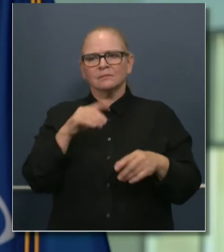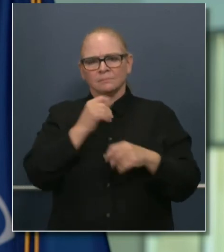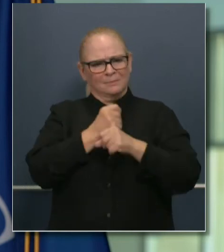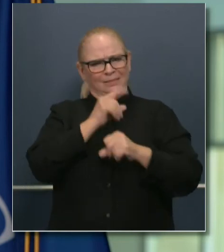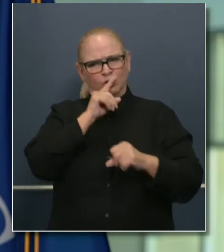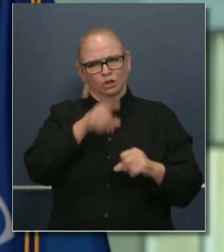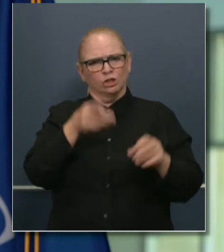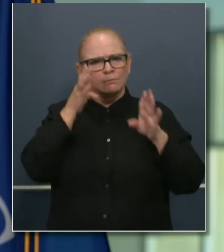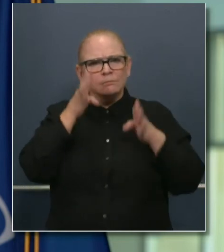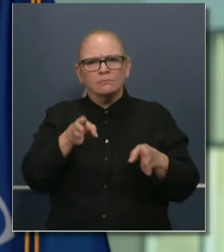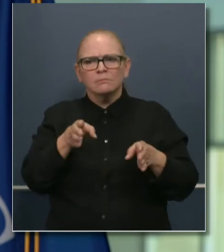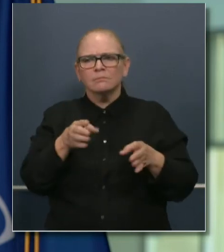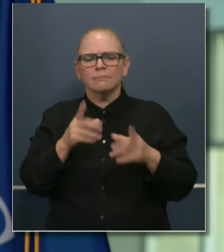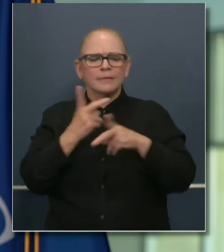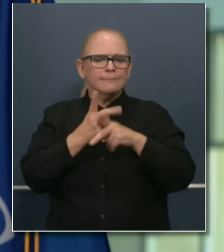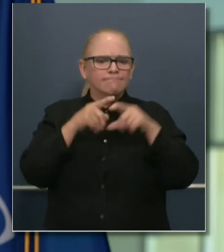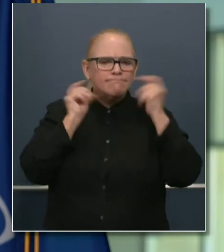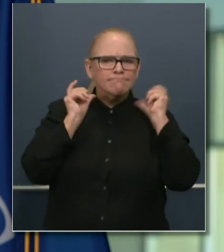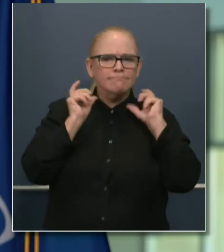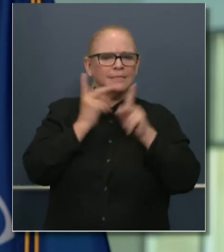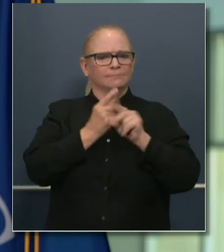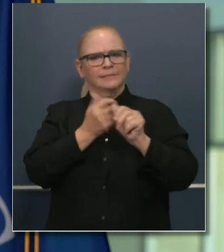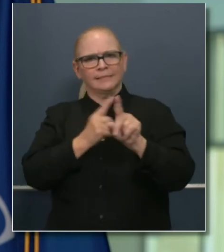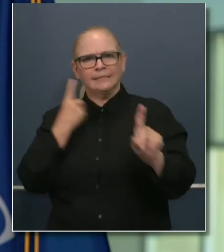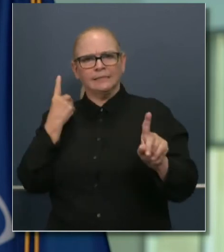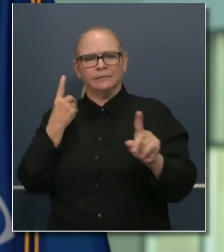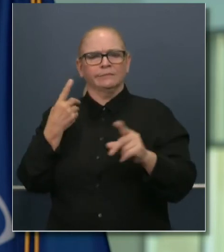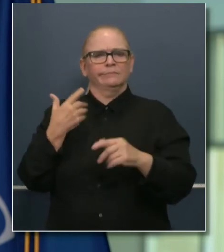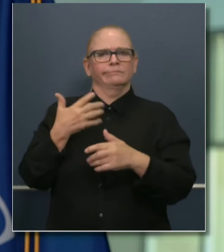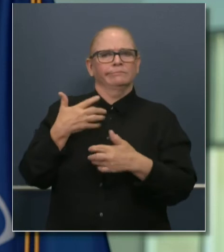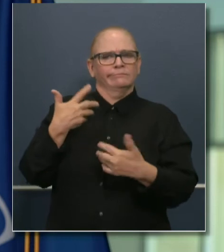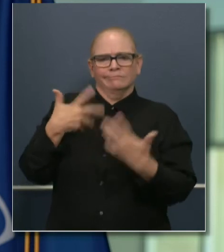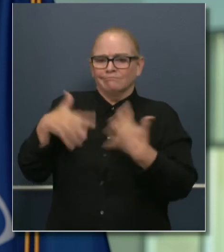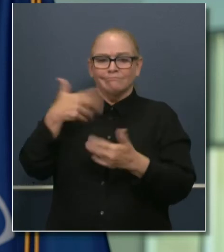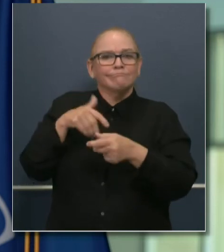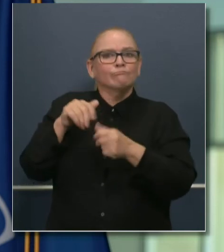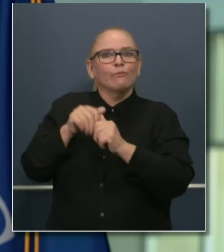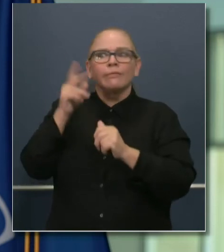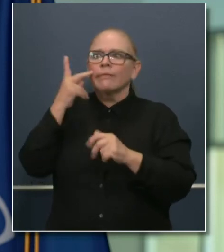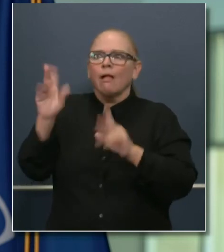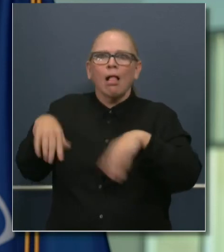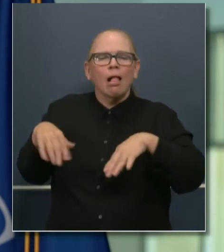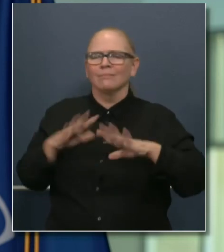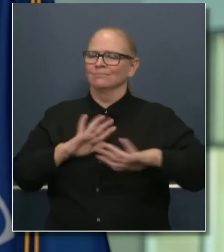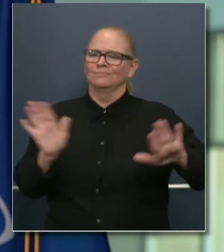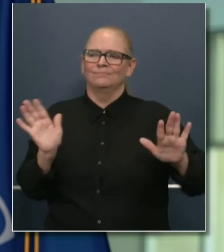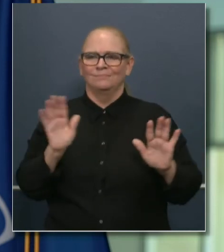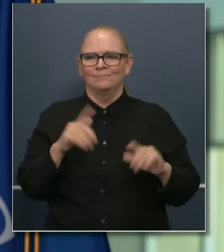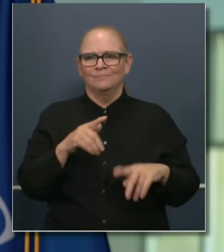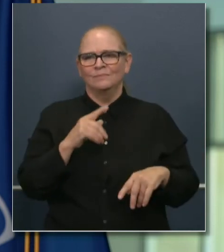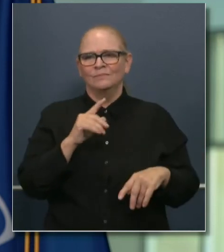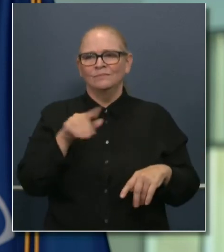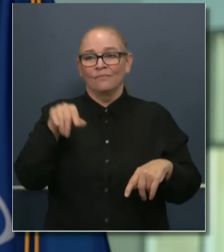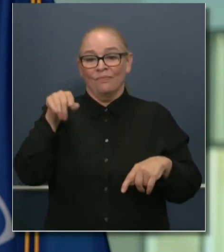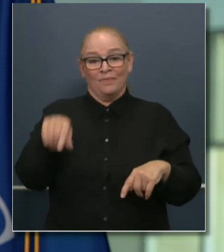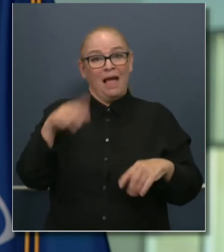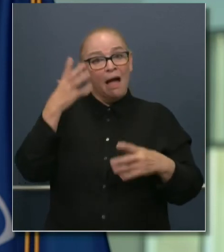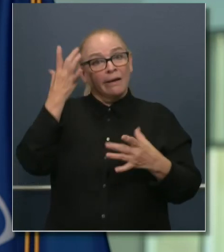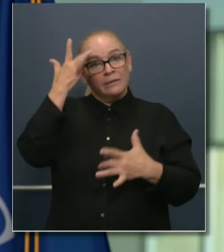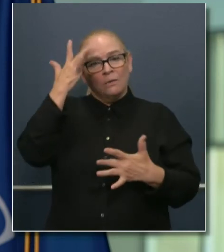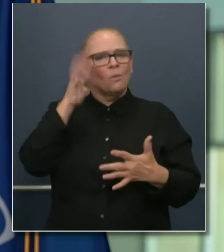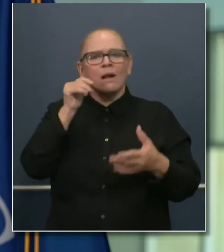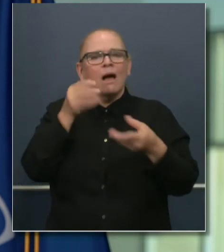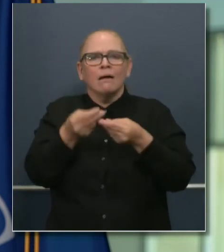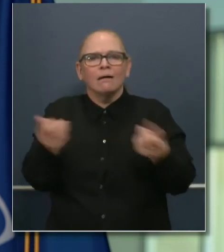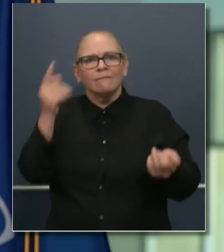do not maintain our focus and our commitment. Again, this virus is not going away. It's not just going to